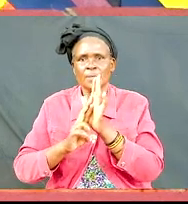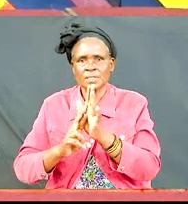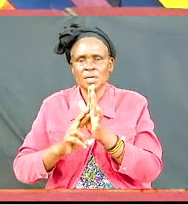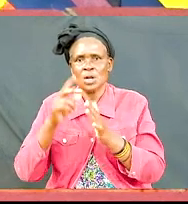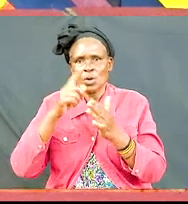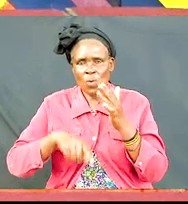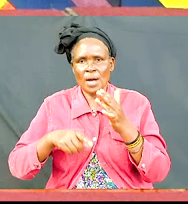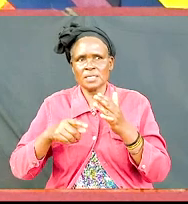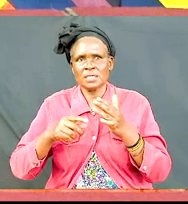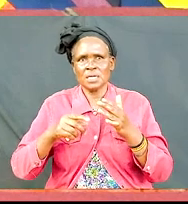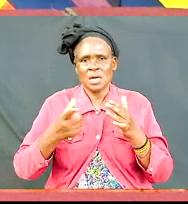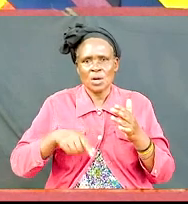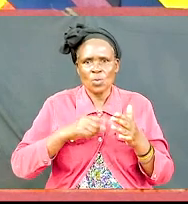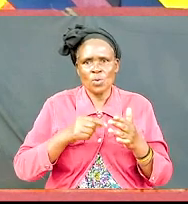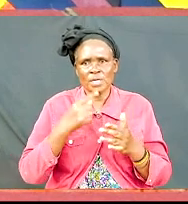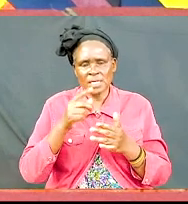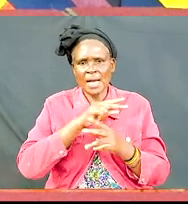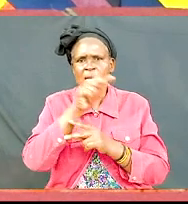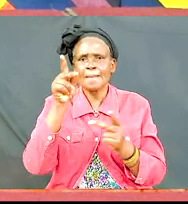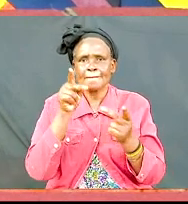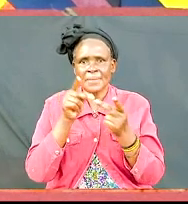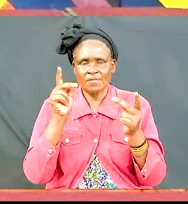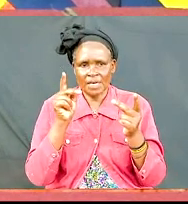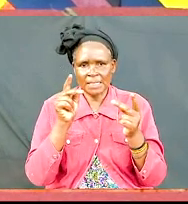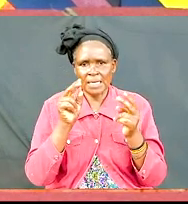could term as perfect peace.